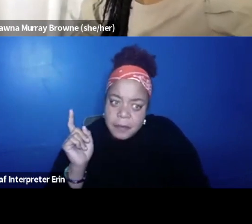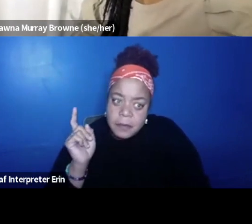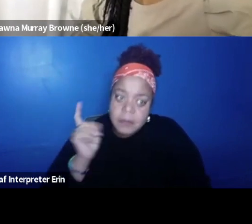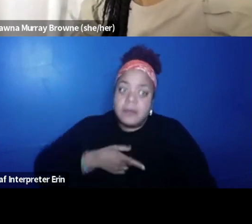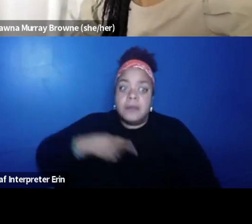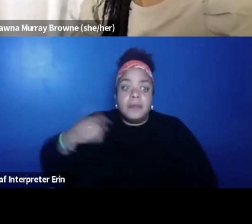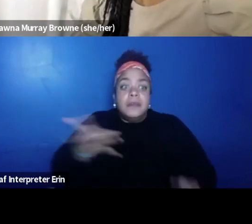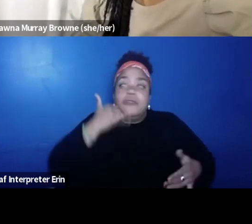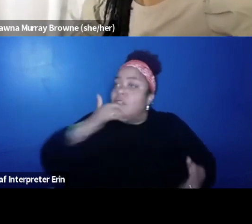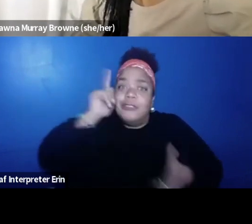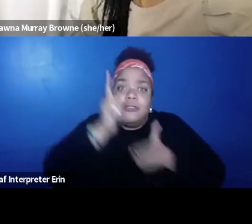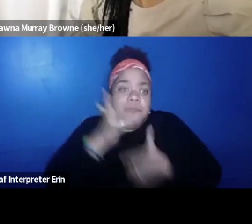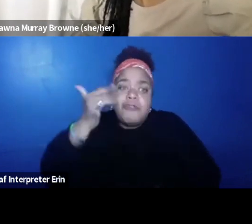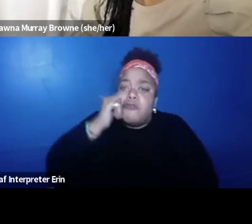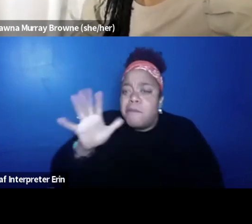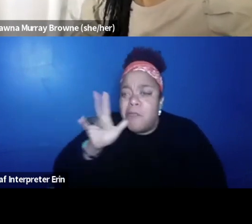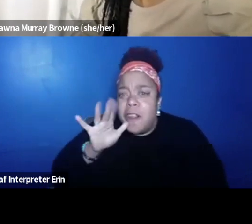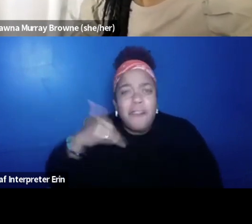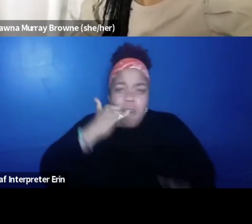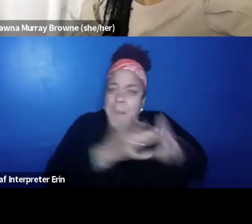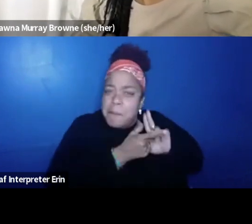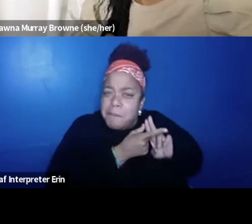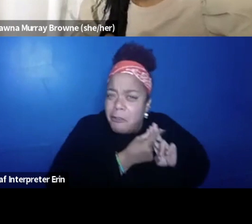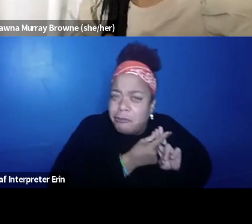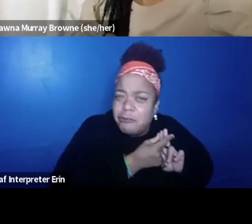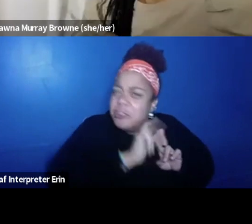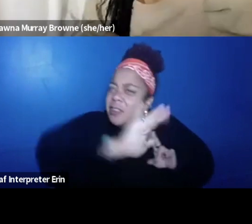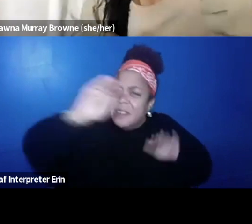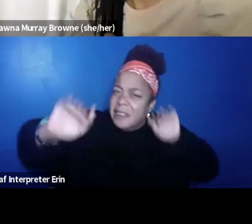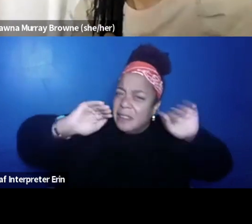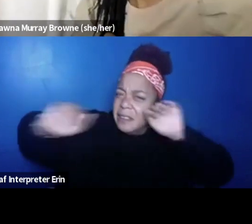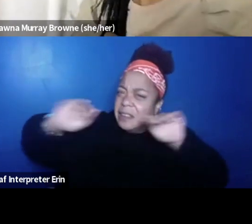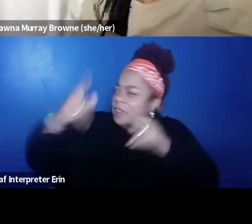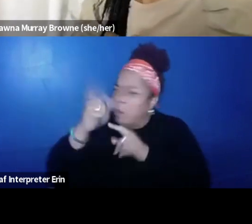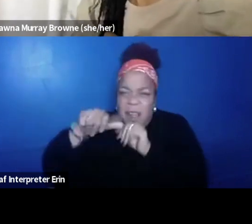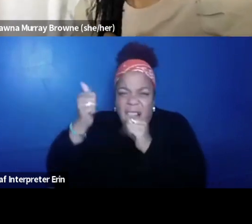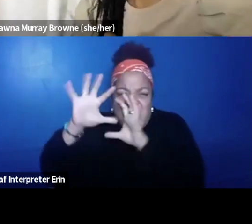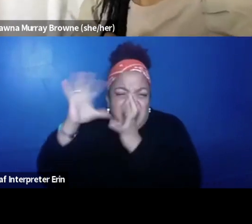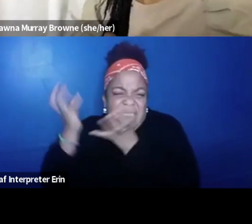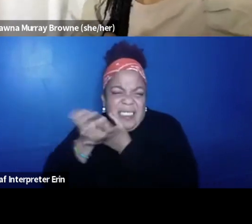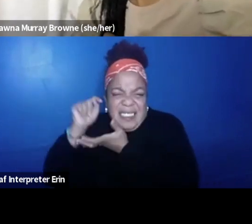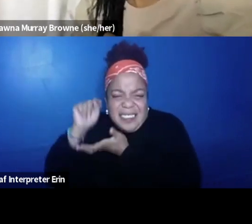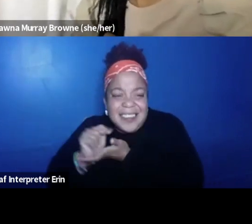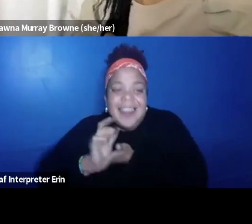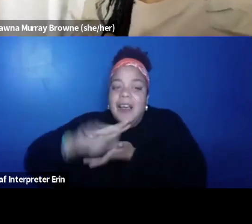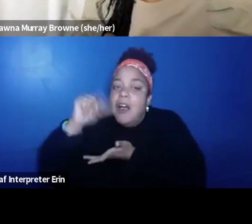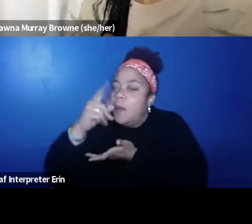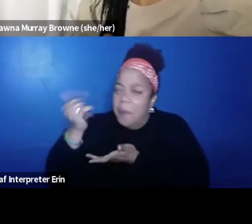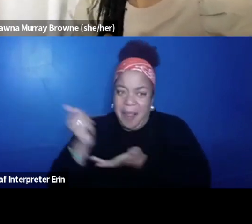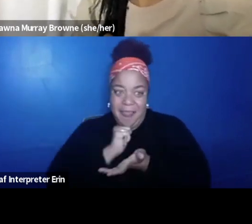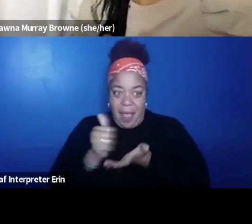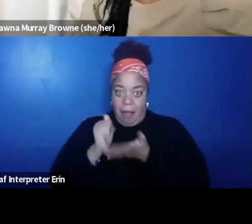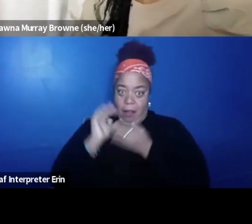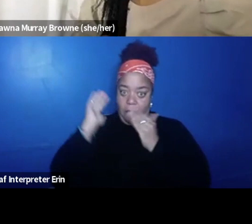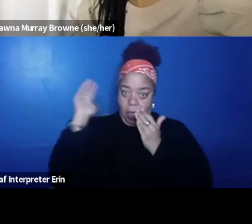partner actually could contact another number and not have their entire embodiment and life and